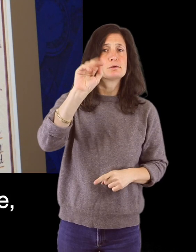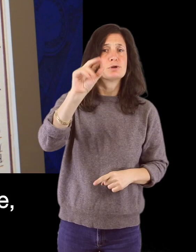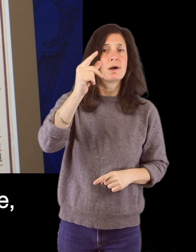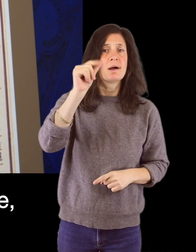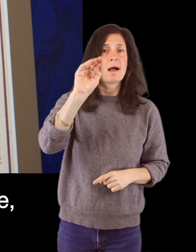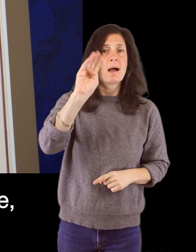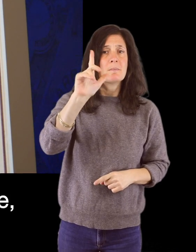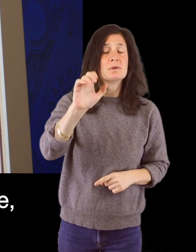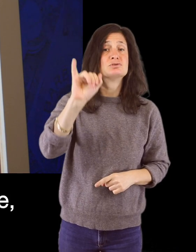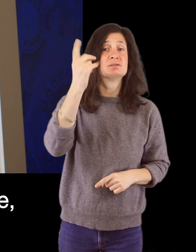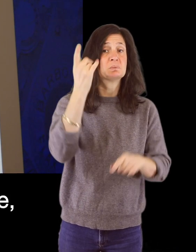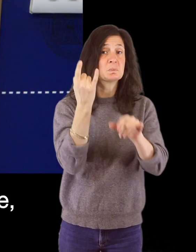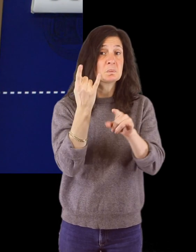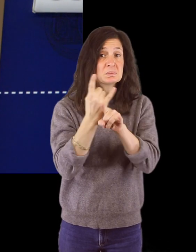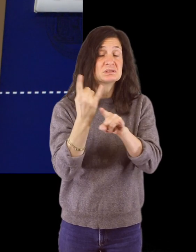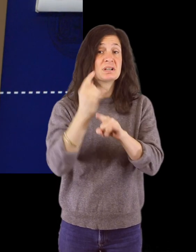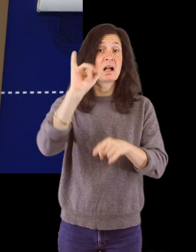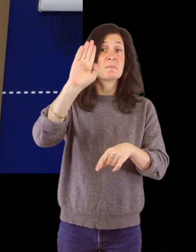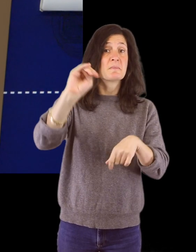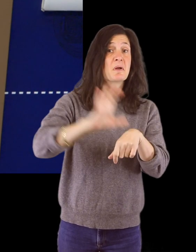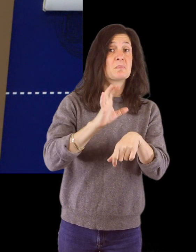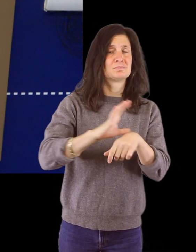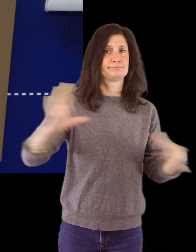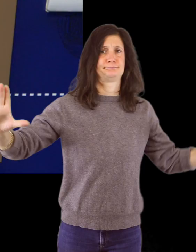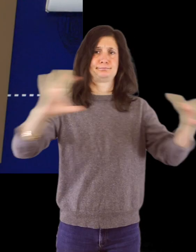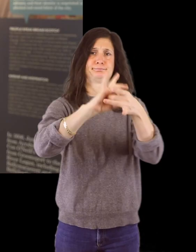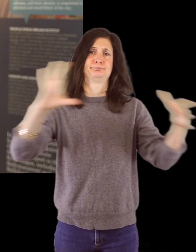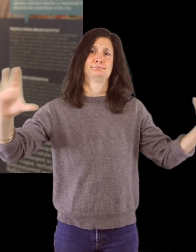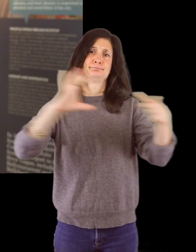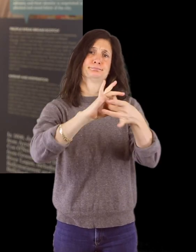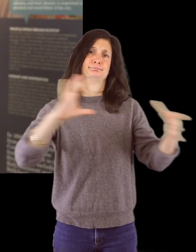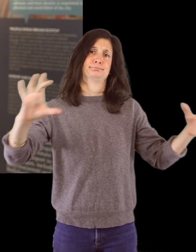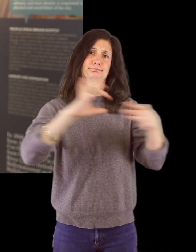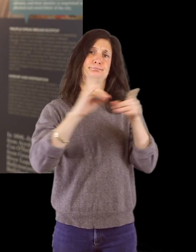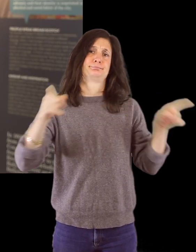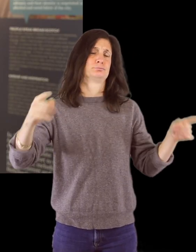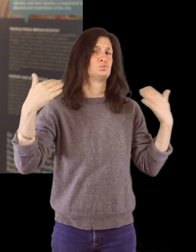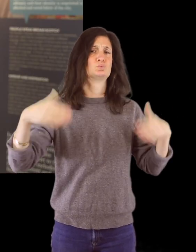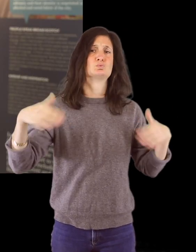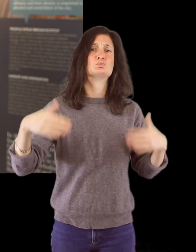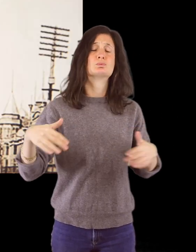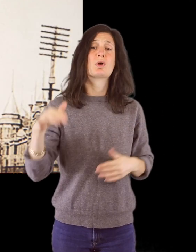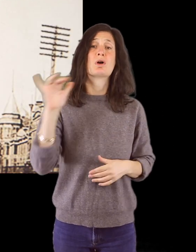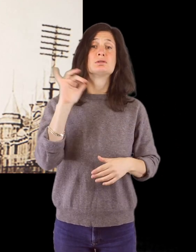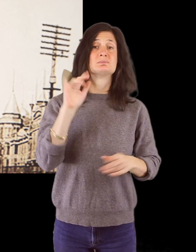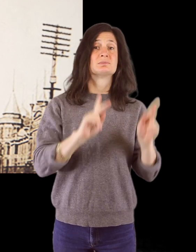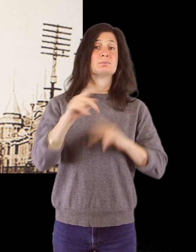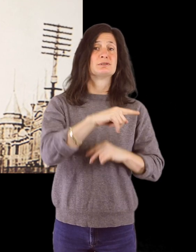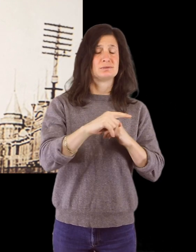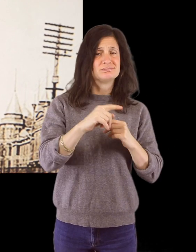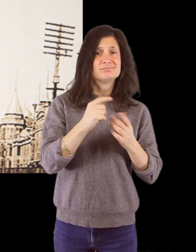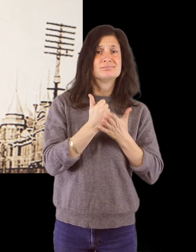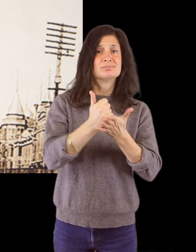commerce such as Procter & Gamble, Jack Daniel's Whiskey or IBM, the links across the sea are immense. We